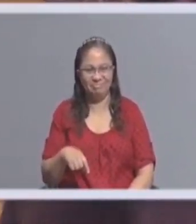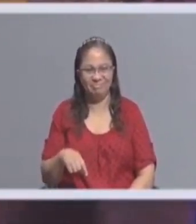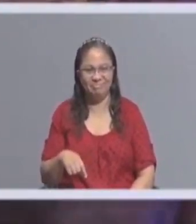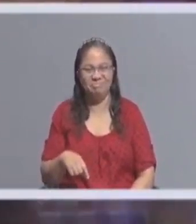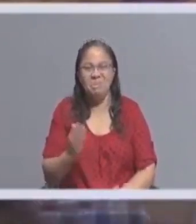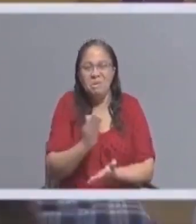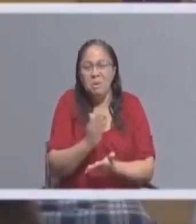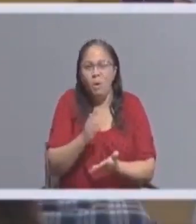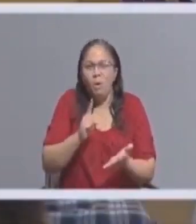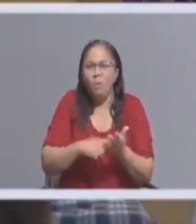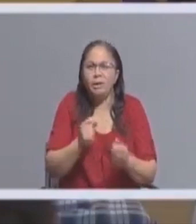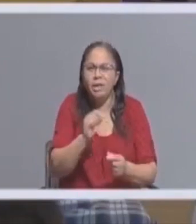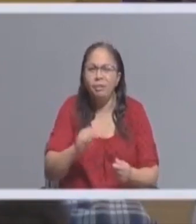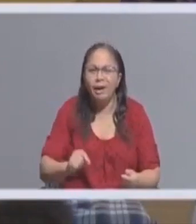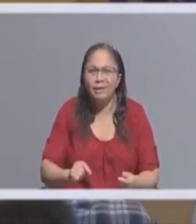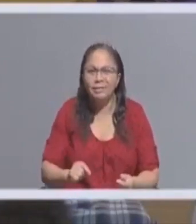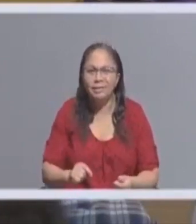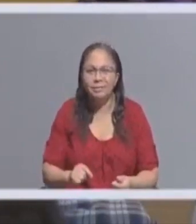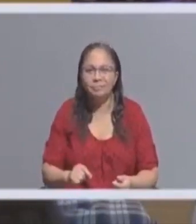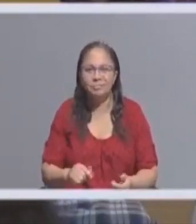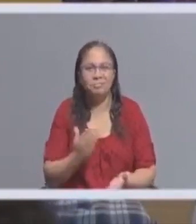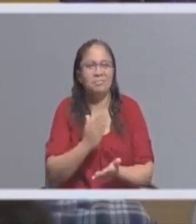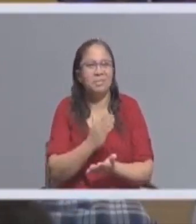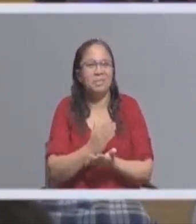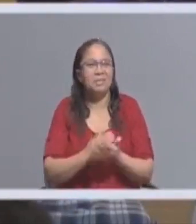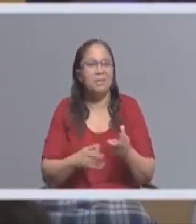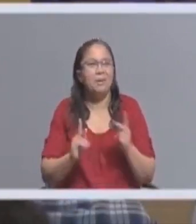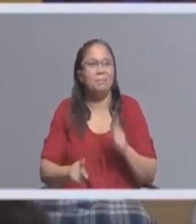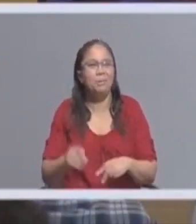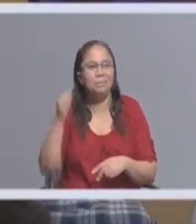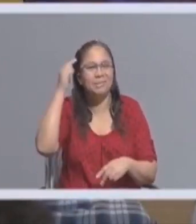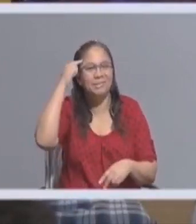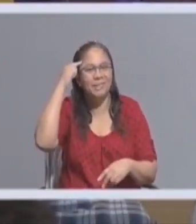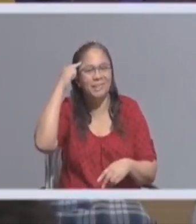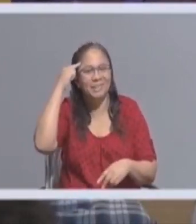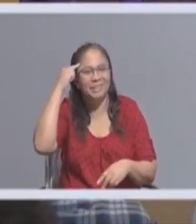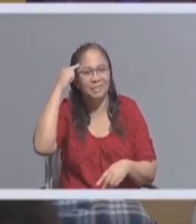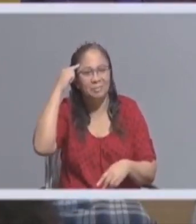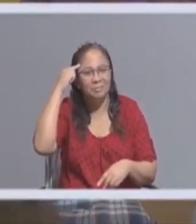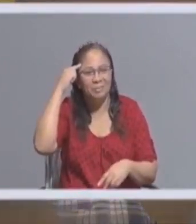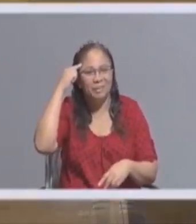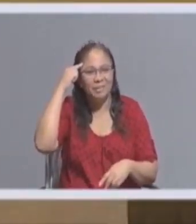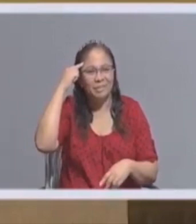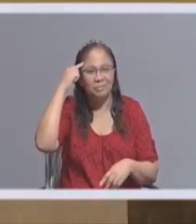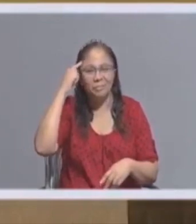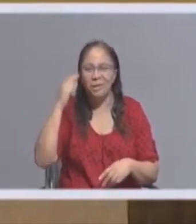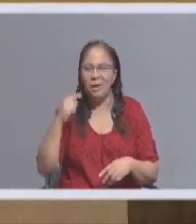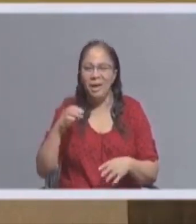Bridgetown, Archbishop Jason Gordon founded the Catholic Church's popular local TV station, Trinity TV, in